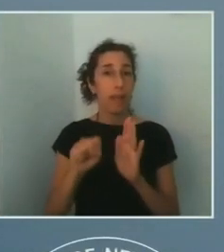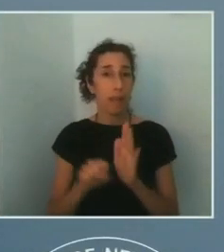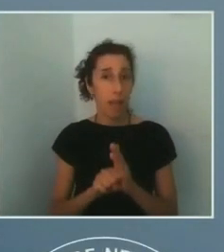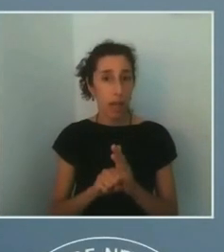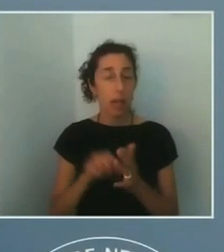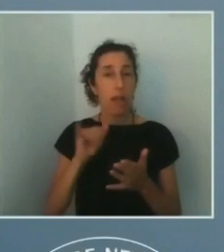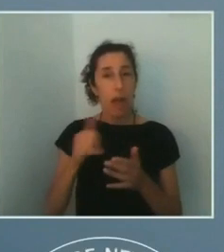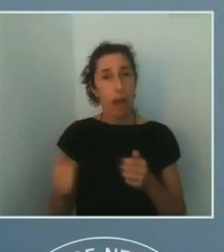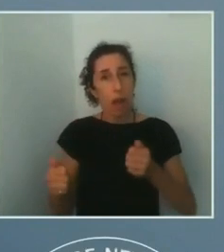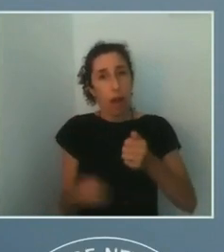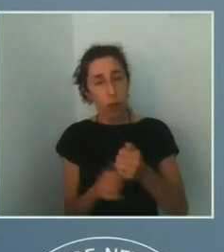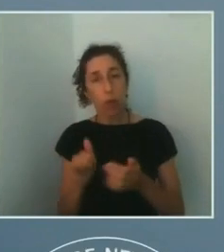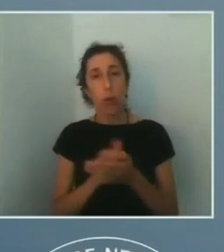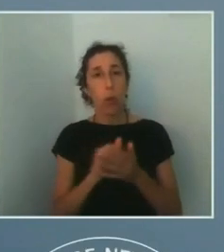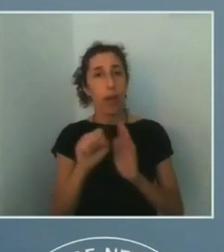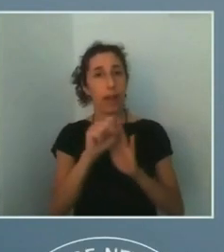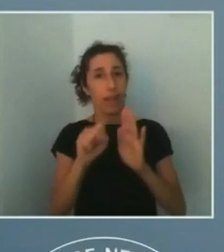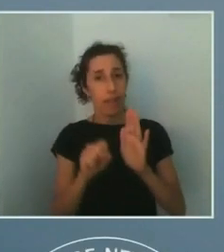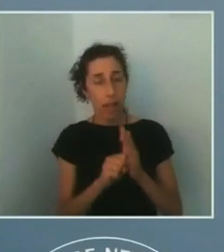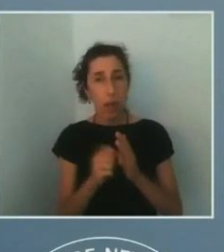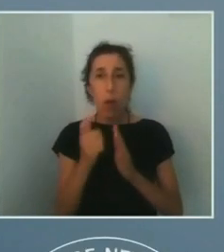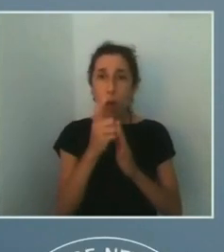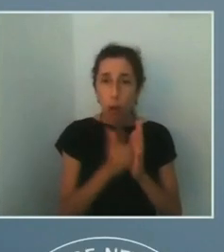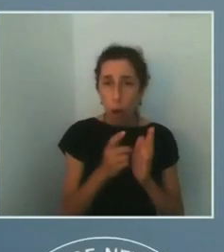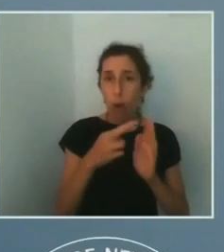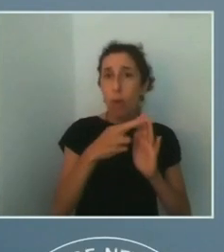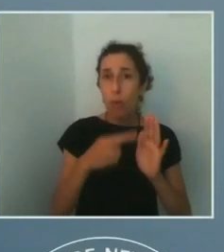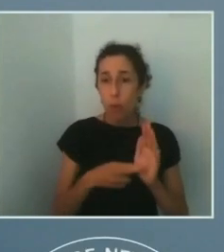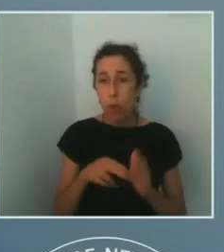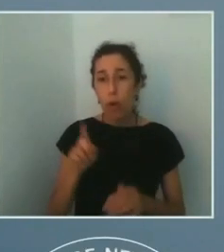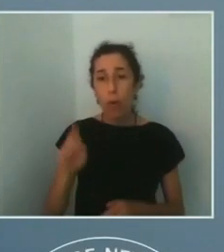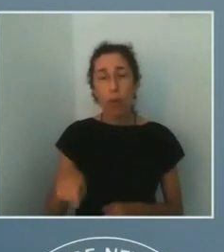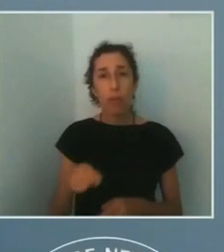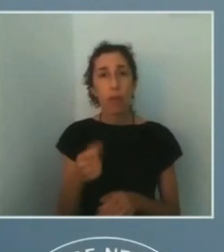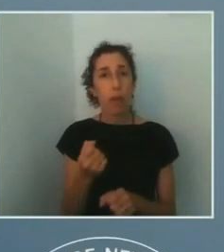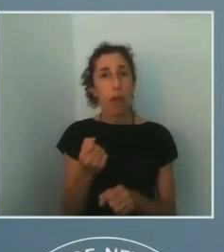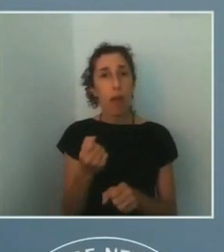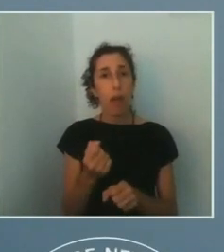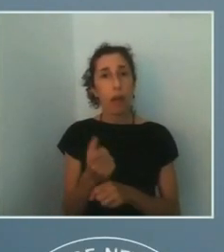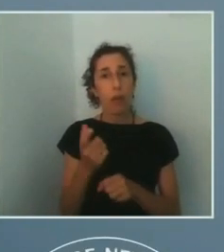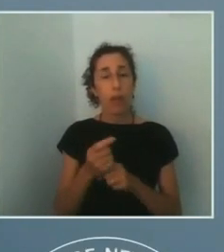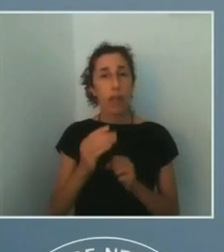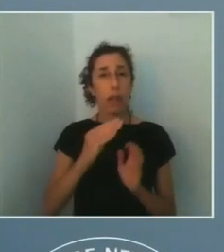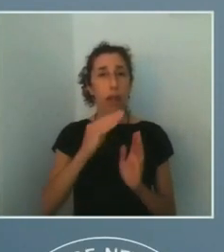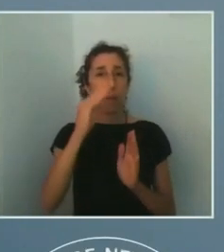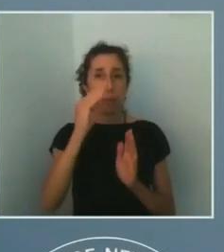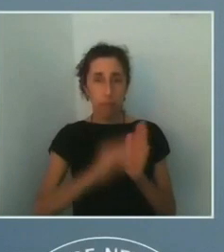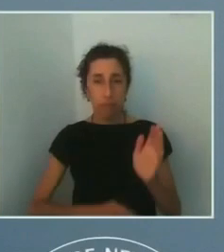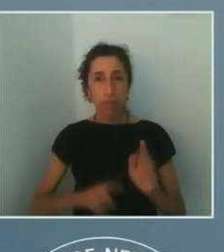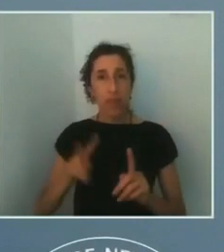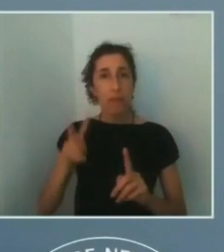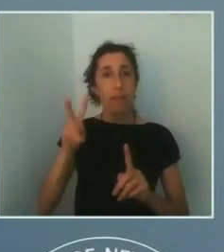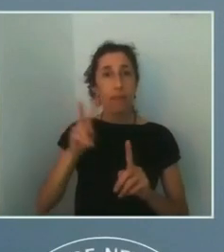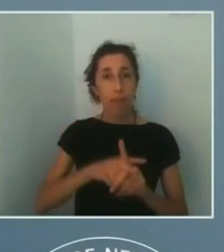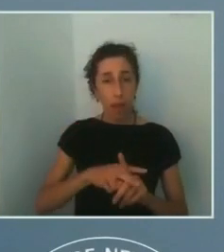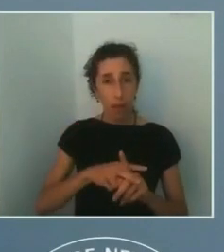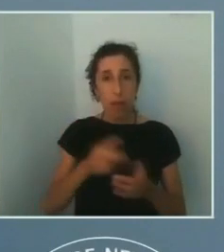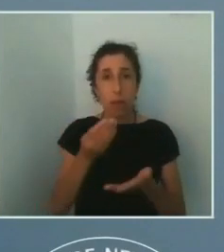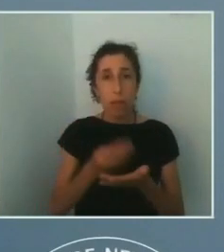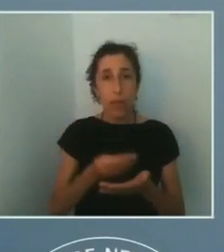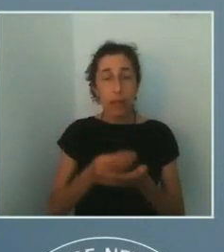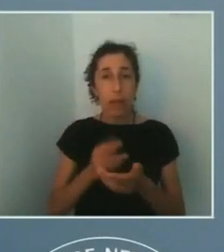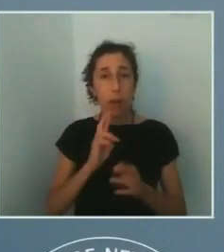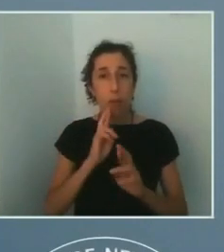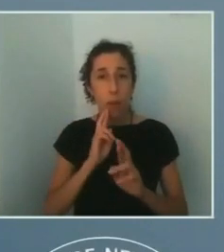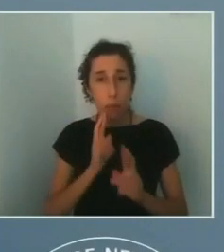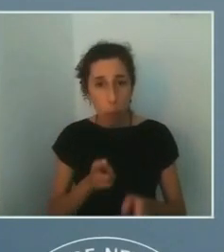doesn't necessarily mean that the entire organization would go out of business, would go down. But when you think about the resources that